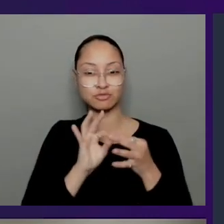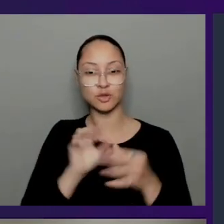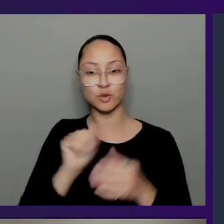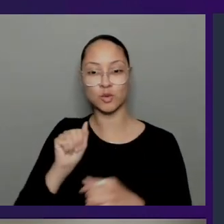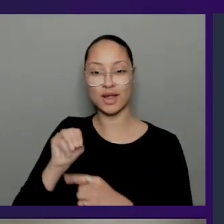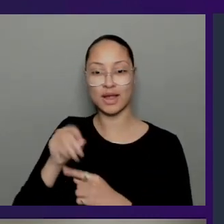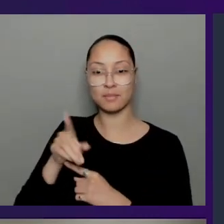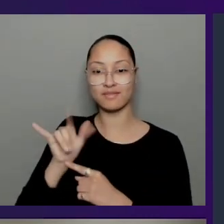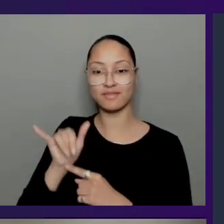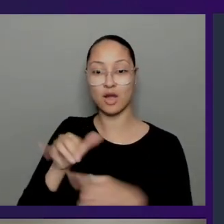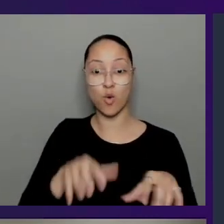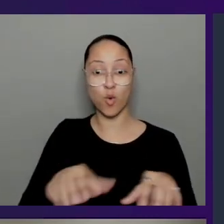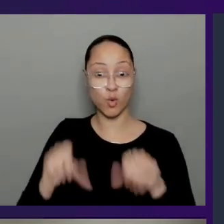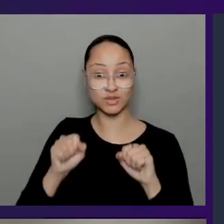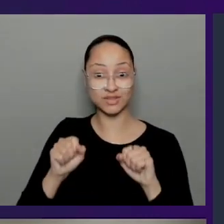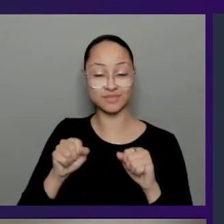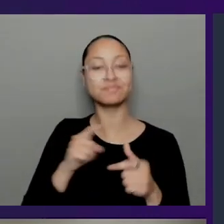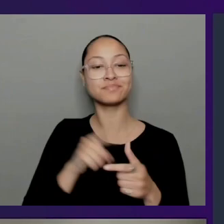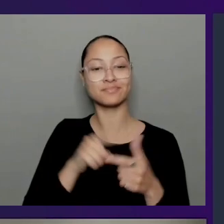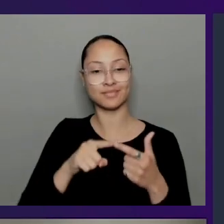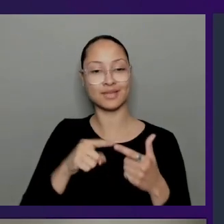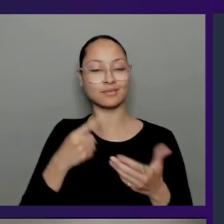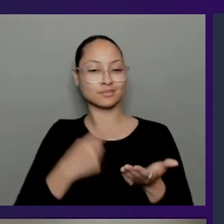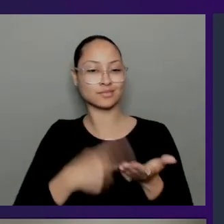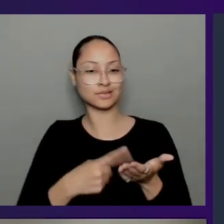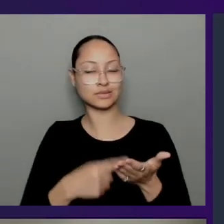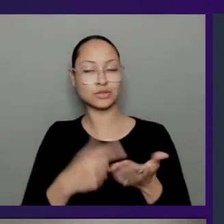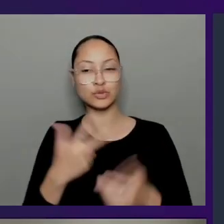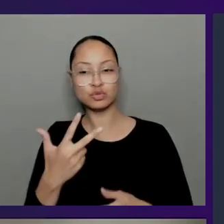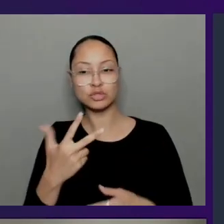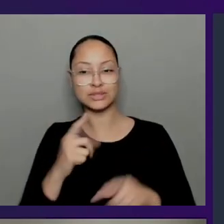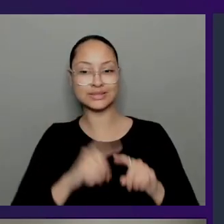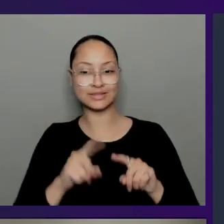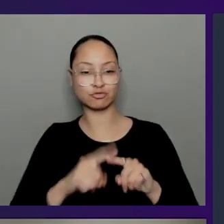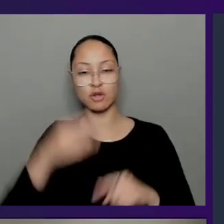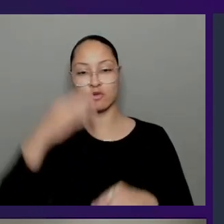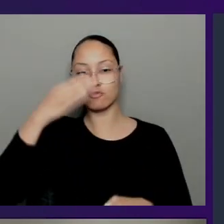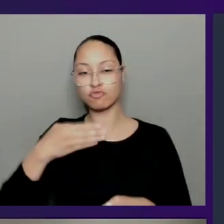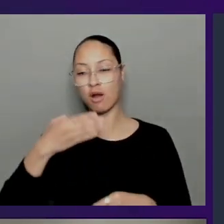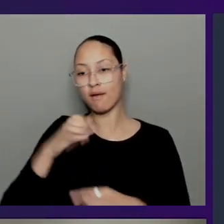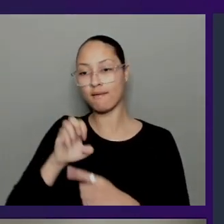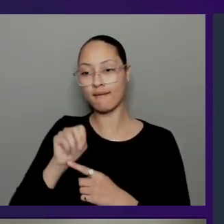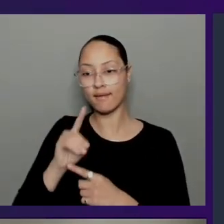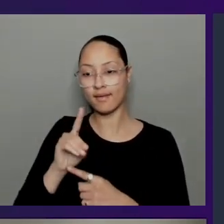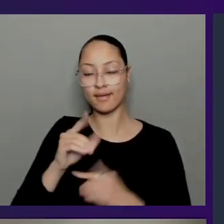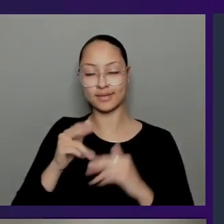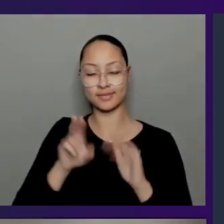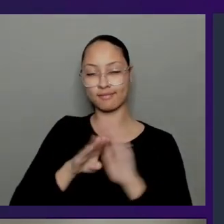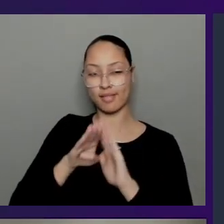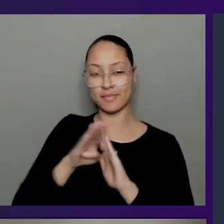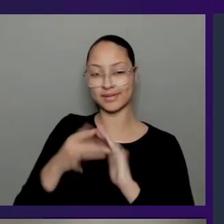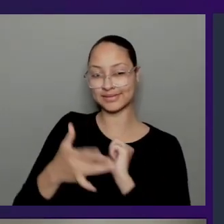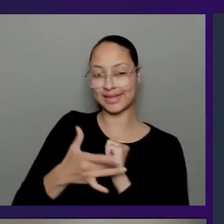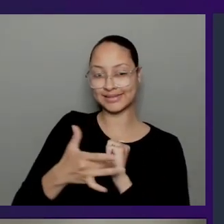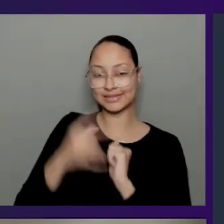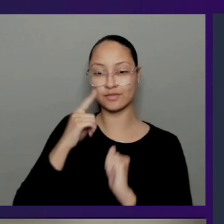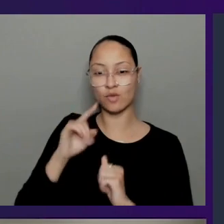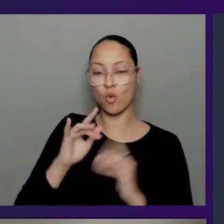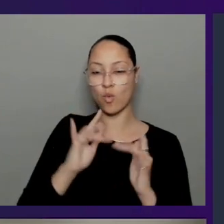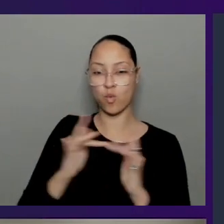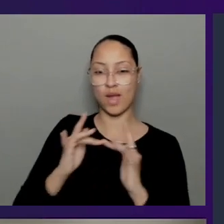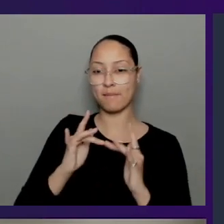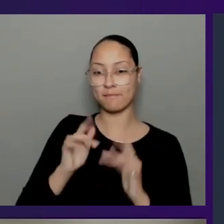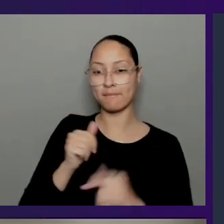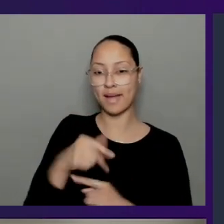we're going to discuss 3 different front-end delivery techniques for web apps. And then finally, there's a demo. We're going to